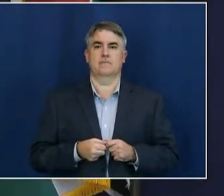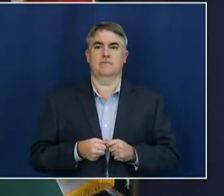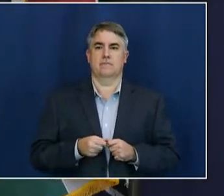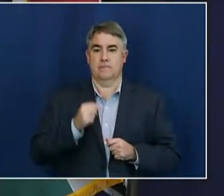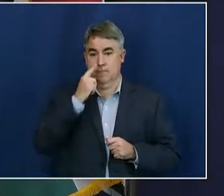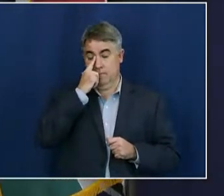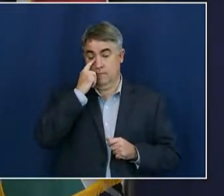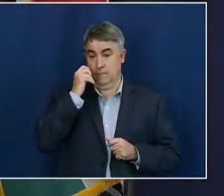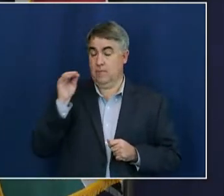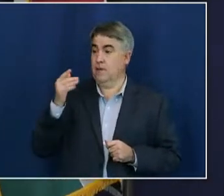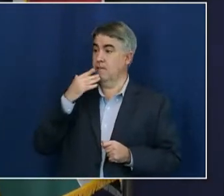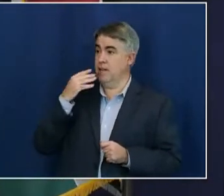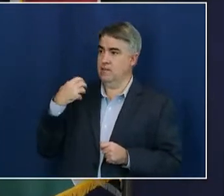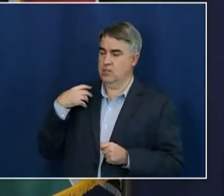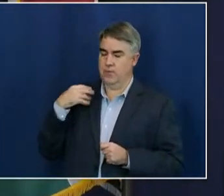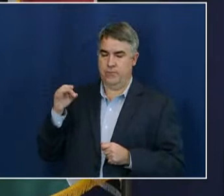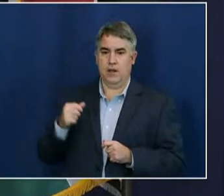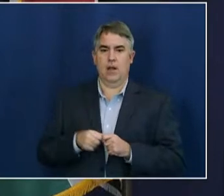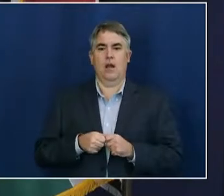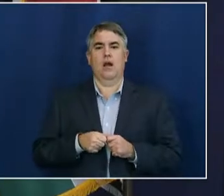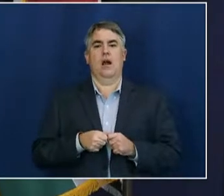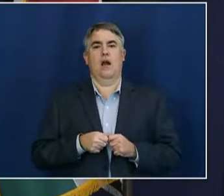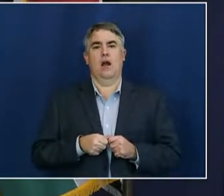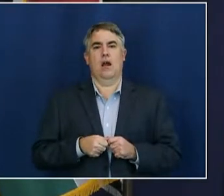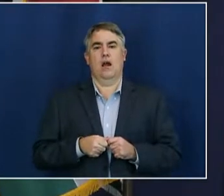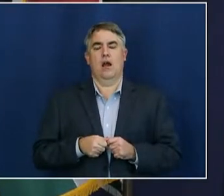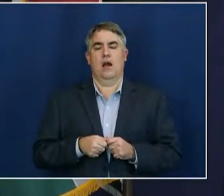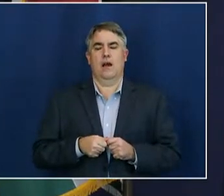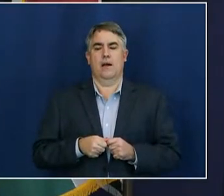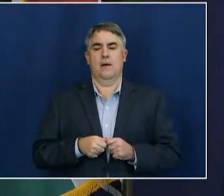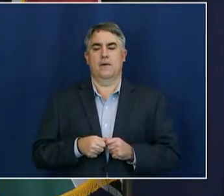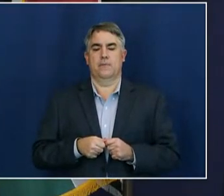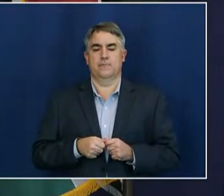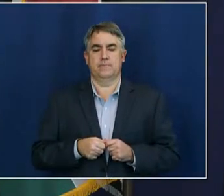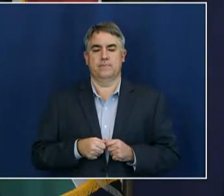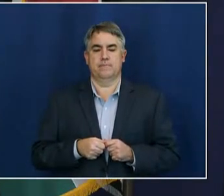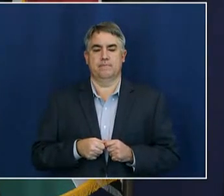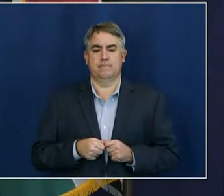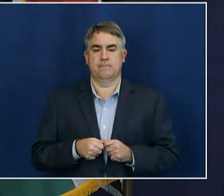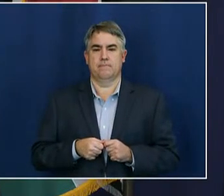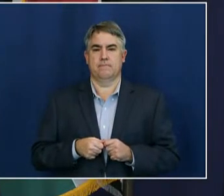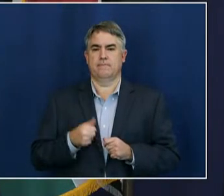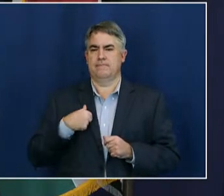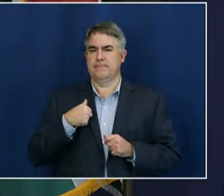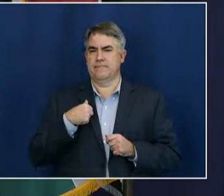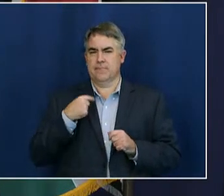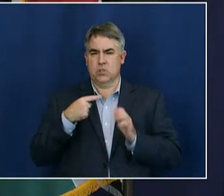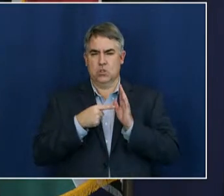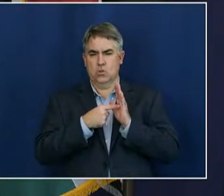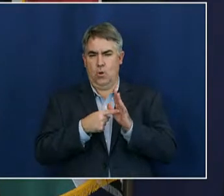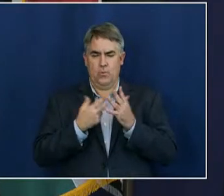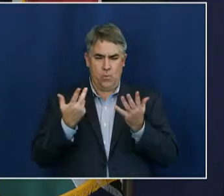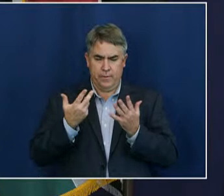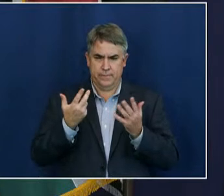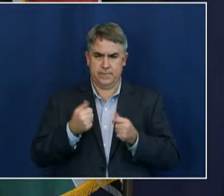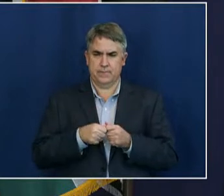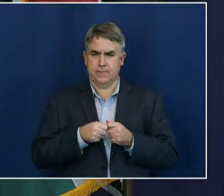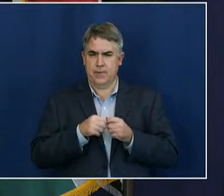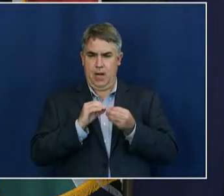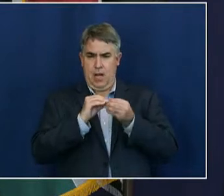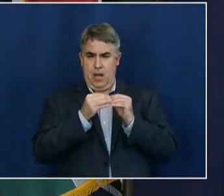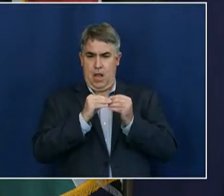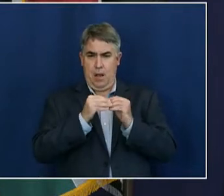Thank you, Chair Fletcher. As was seen on the, we showed earlier the number of vaccinations that